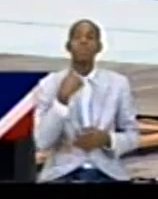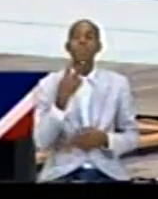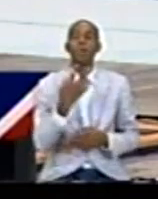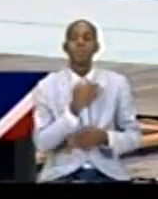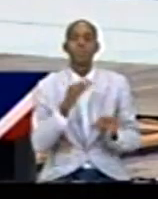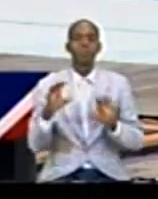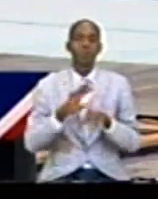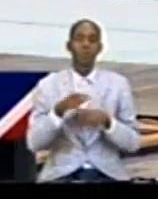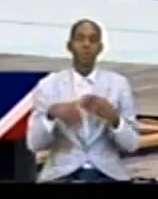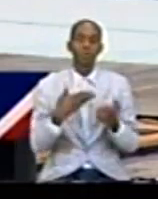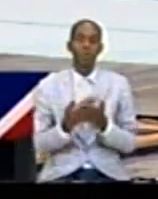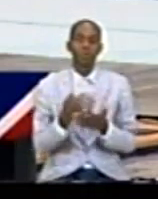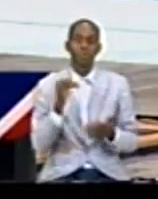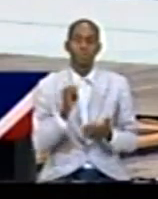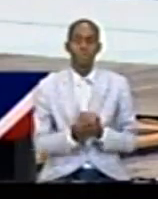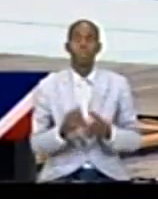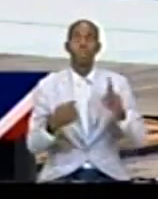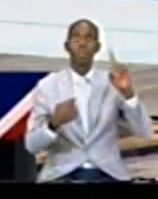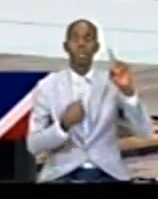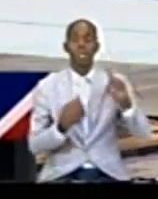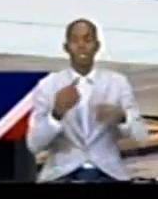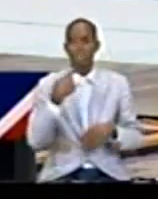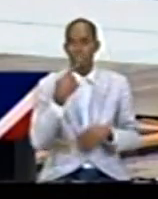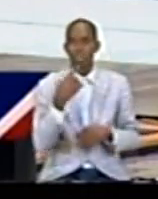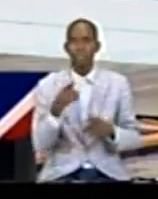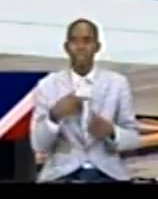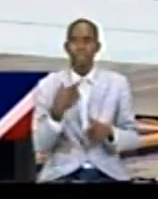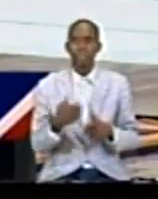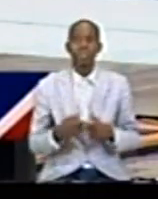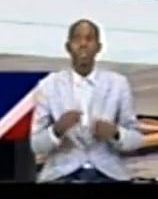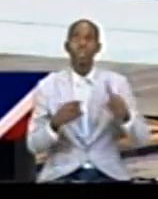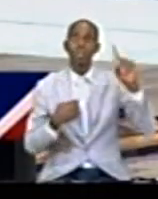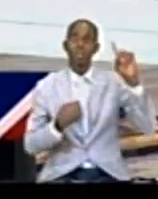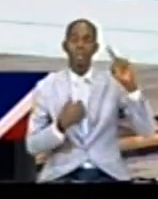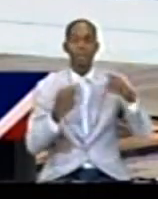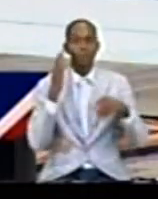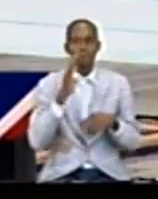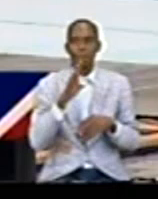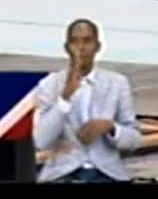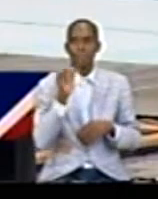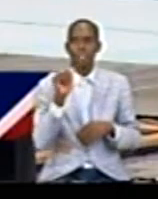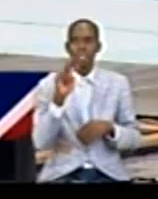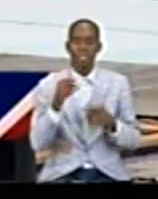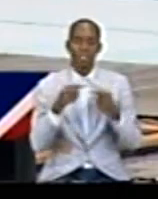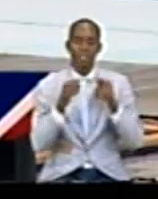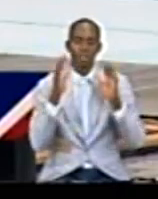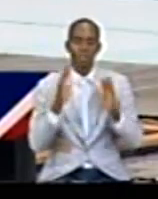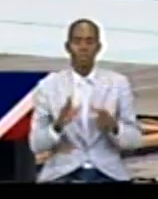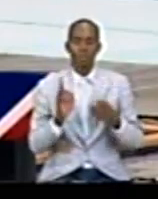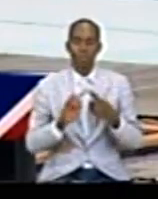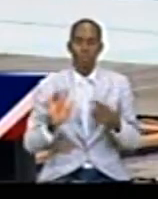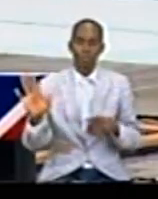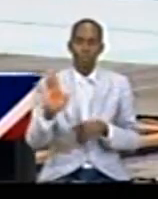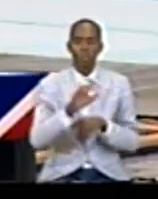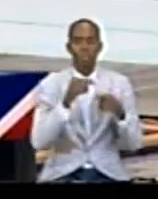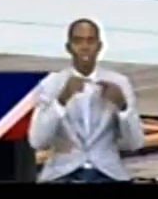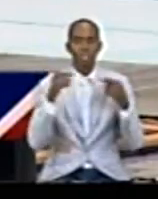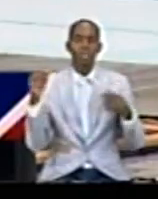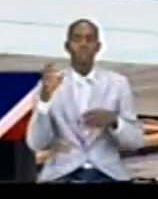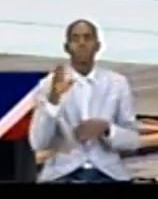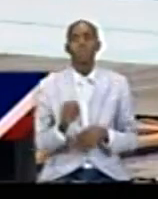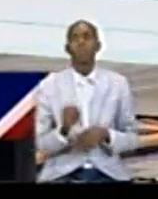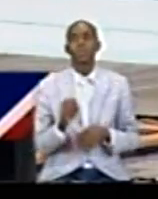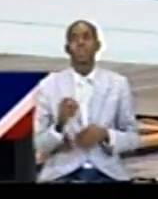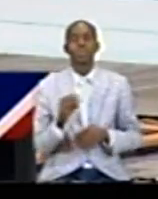I speak, then I will be an enemy unto thine enemies.